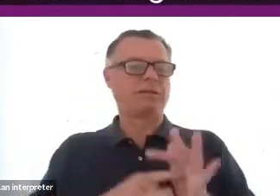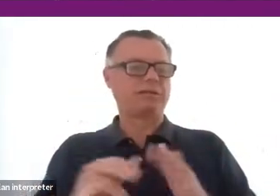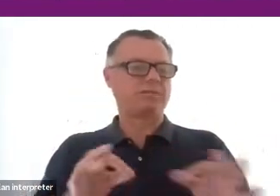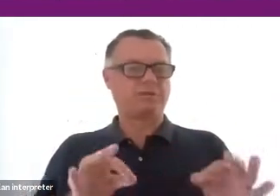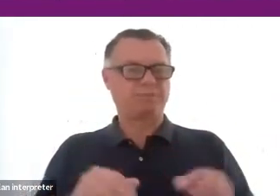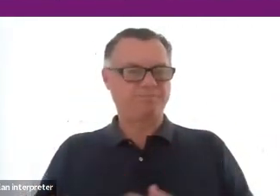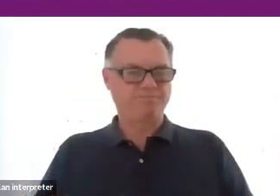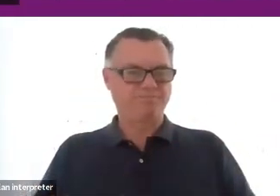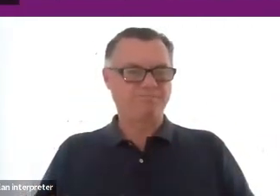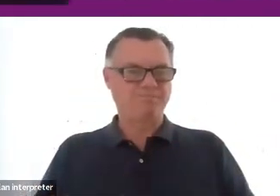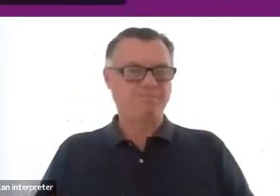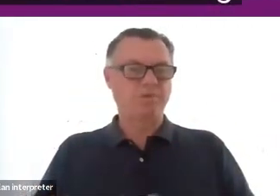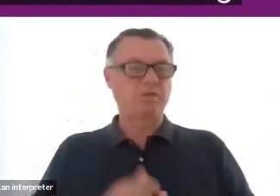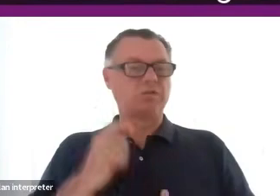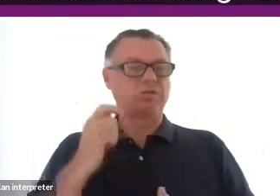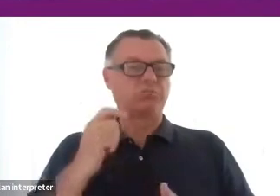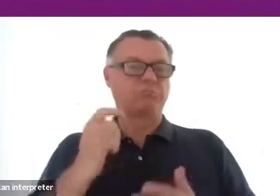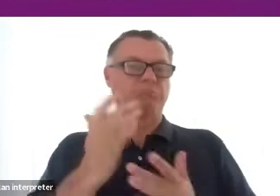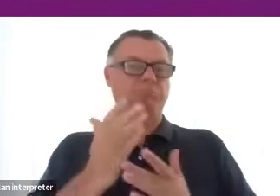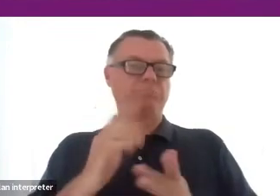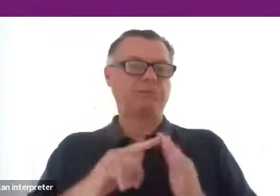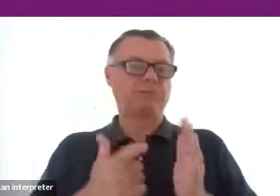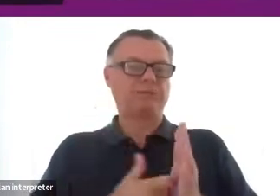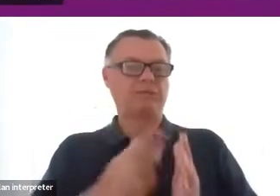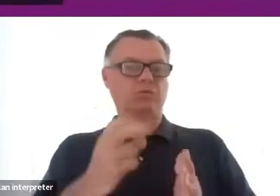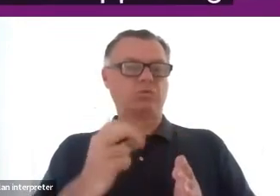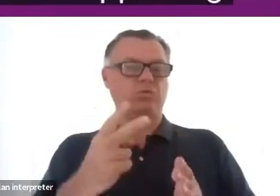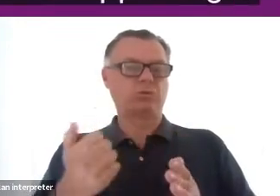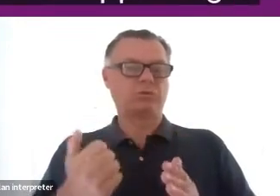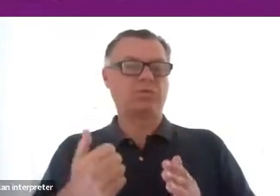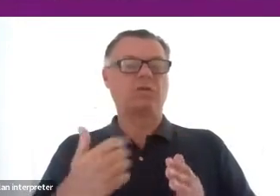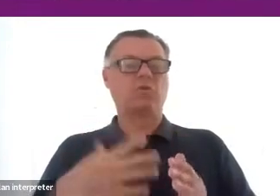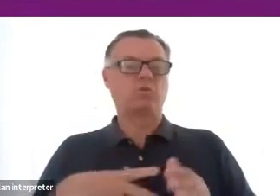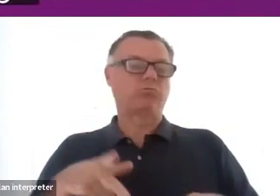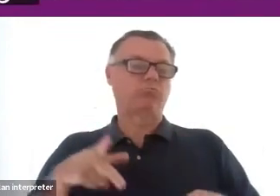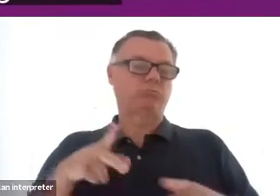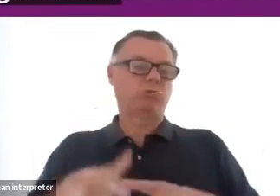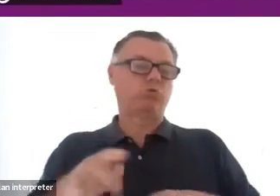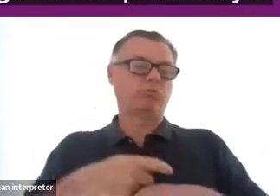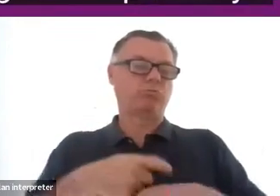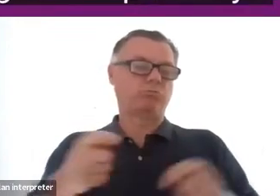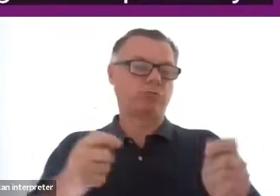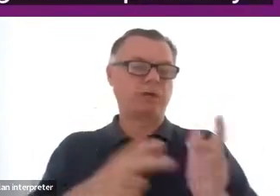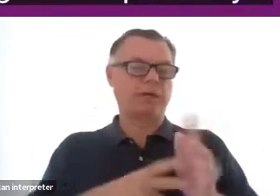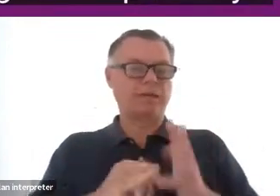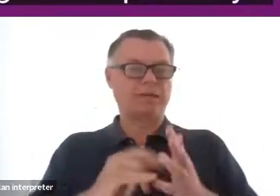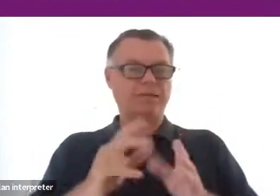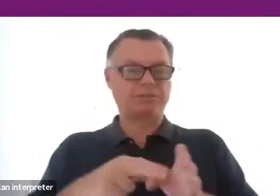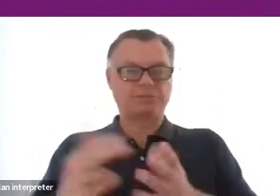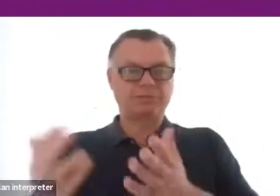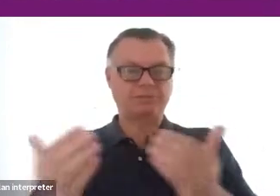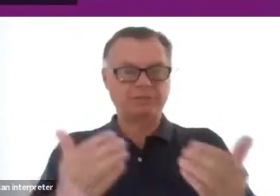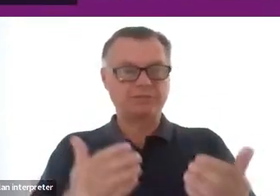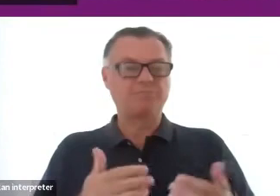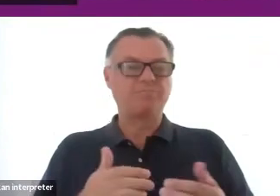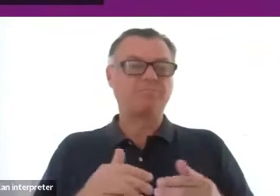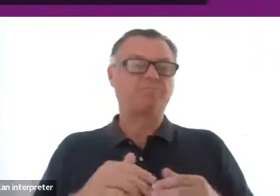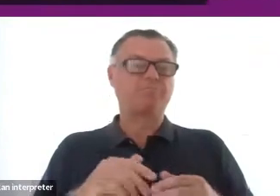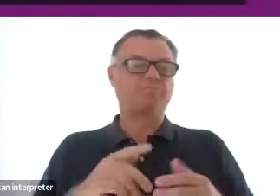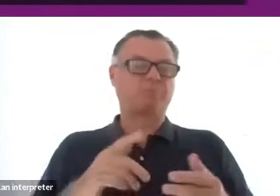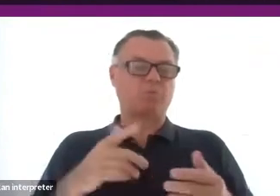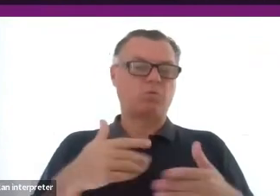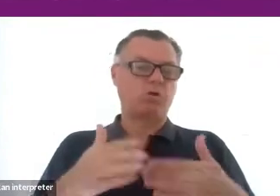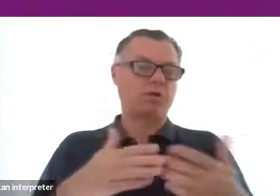heading toward a mid-year launch and we are looking for participants or those supporting a participant through NDI's pathways, whether that's access,